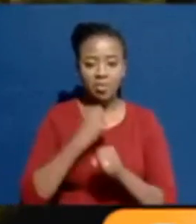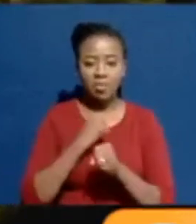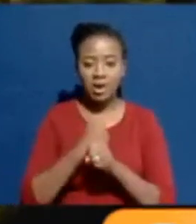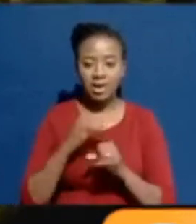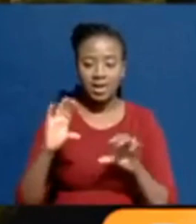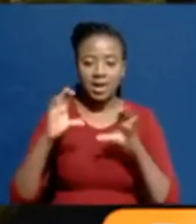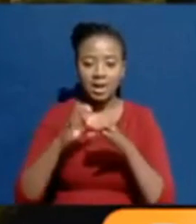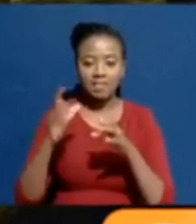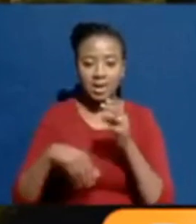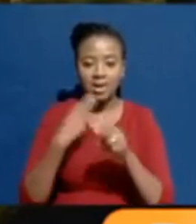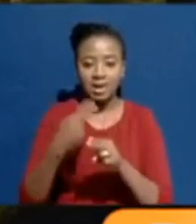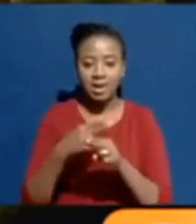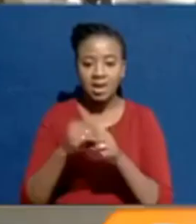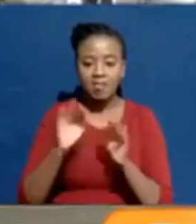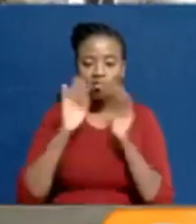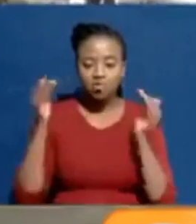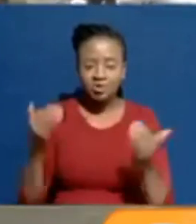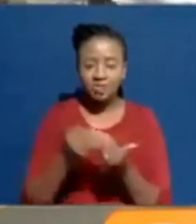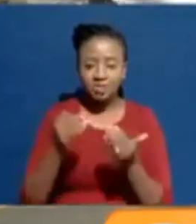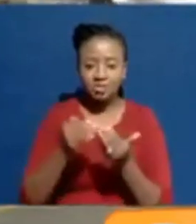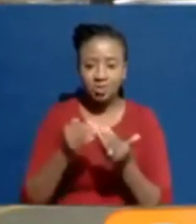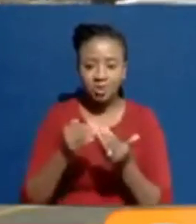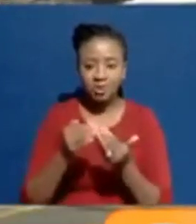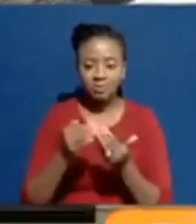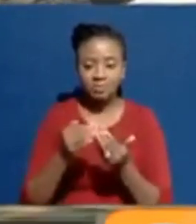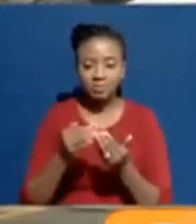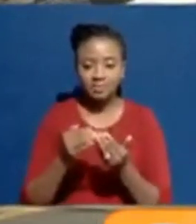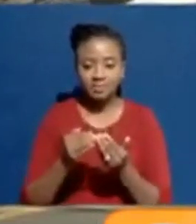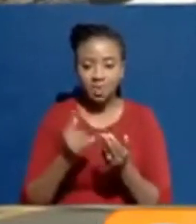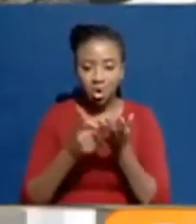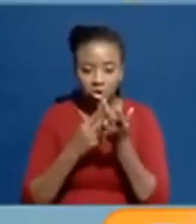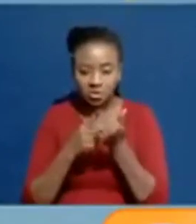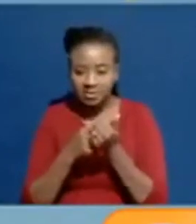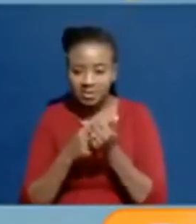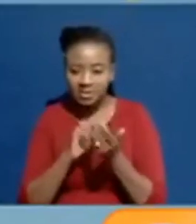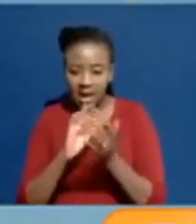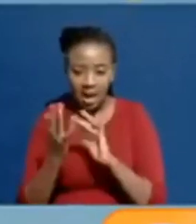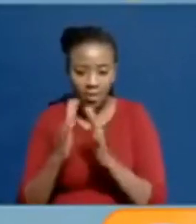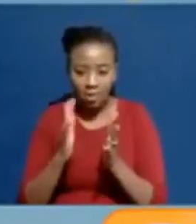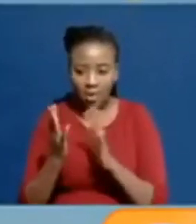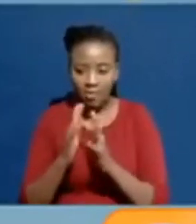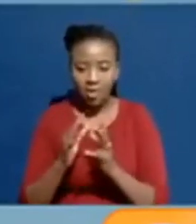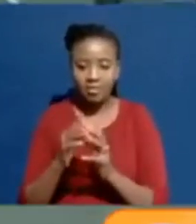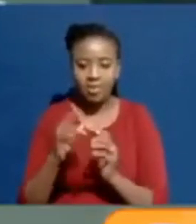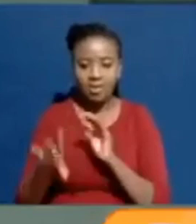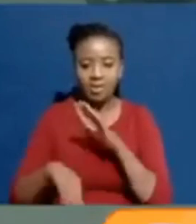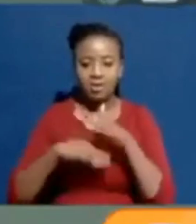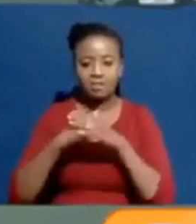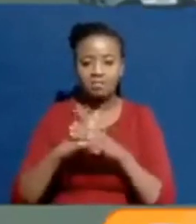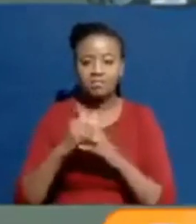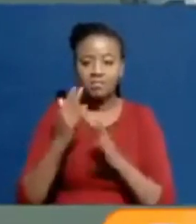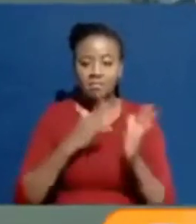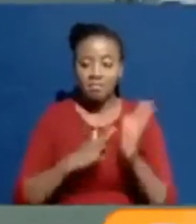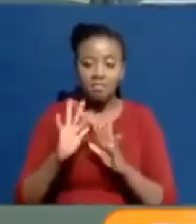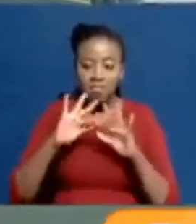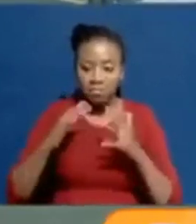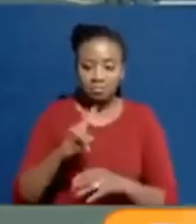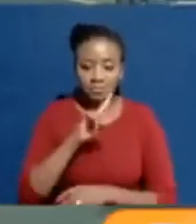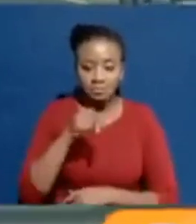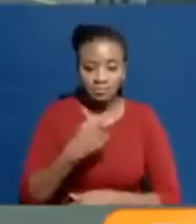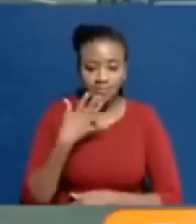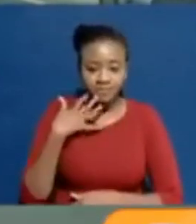called Universal Global Logistics Limited, was to organize the logistics of 1,500 kilograms of